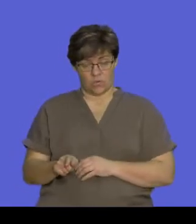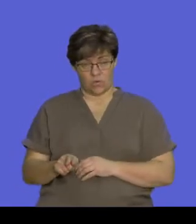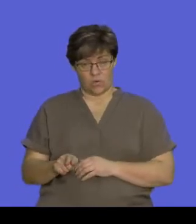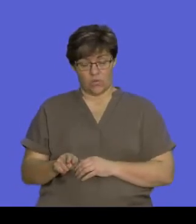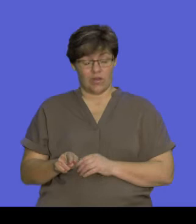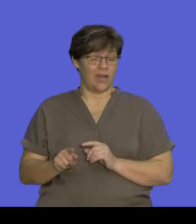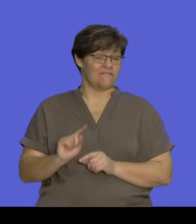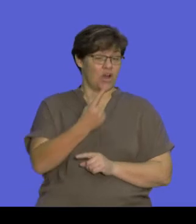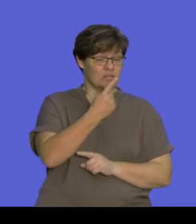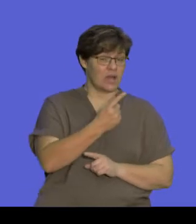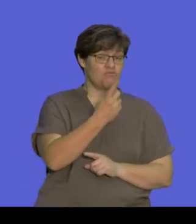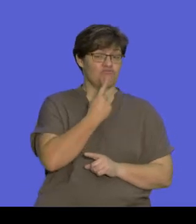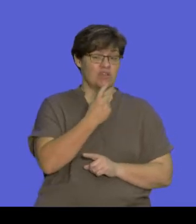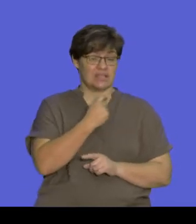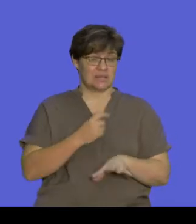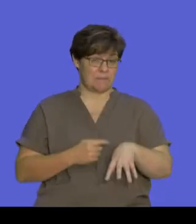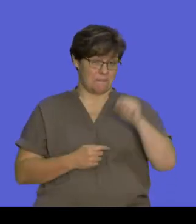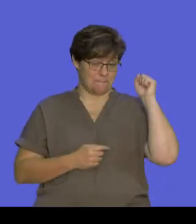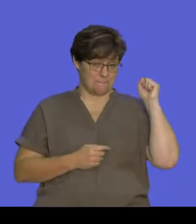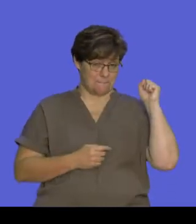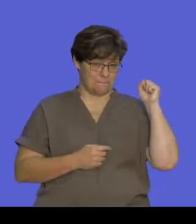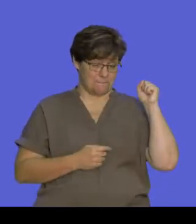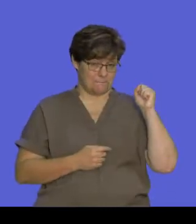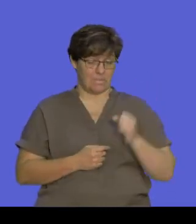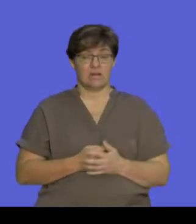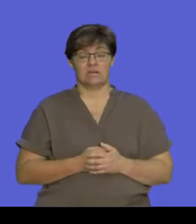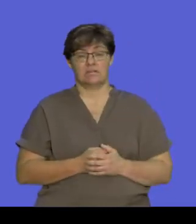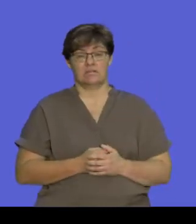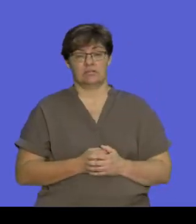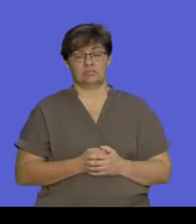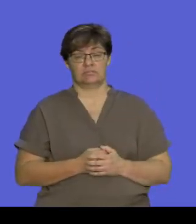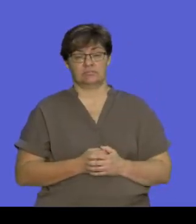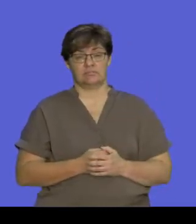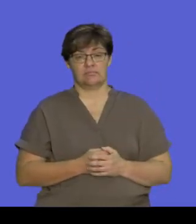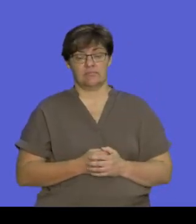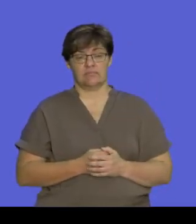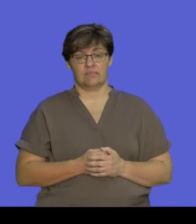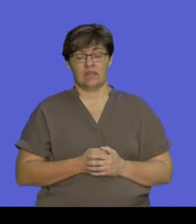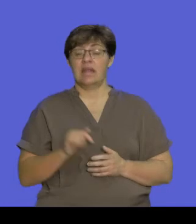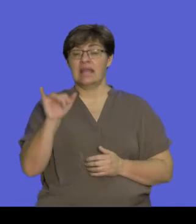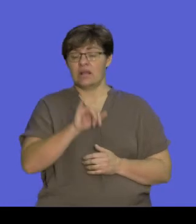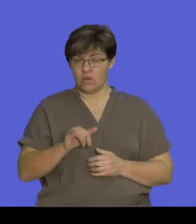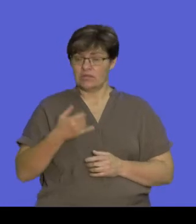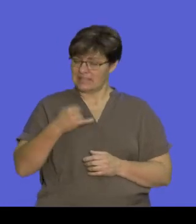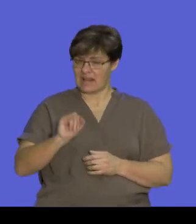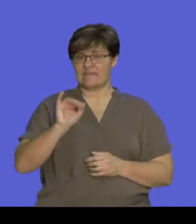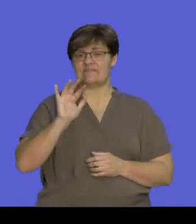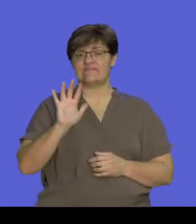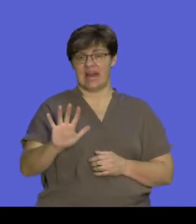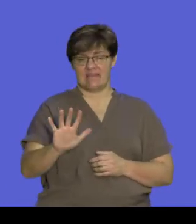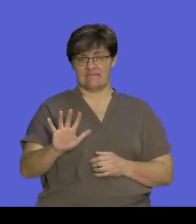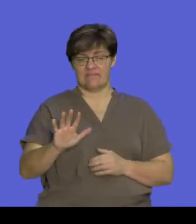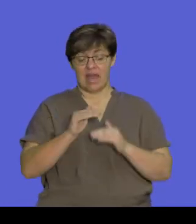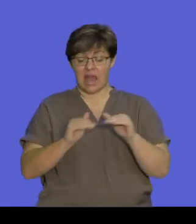case, I chose the red ball. In the yellow ball, there were still 5 yellow